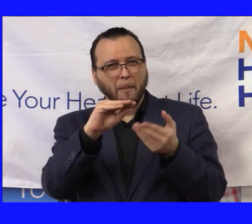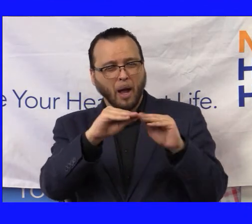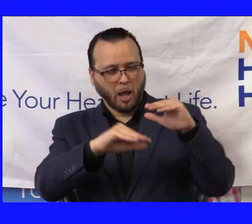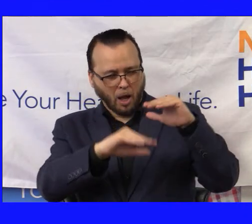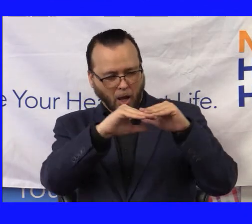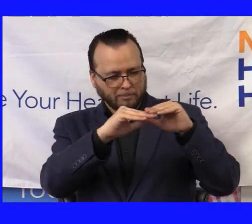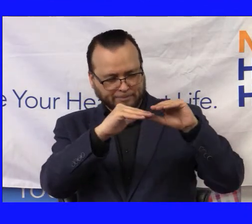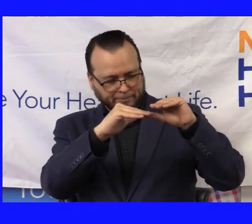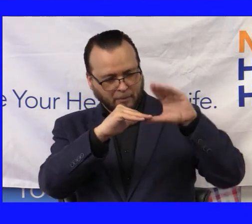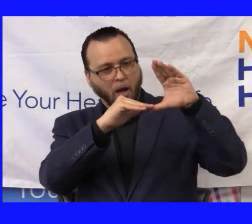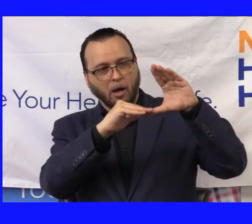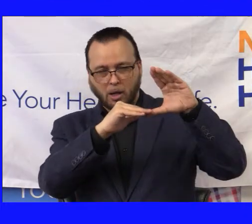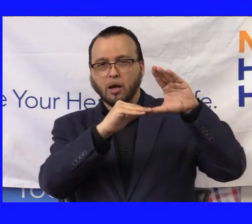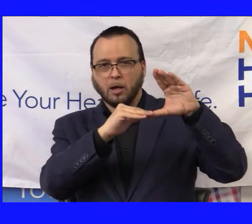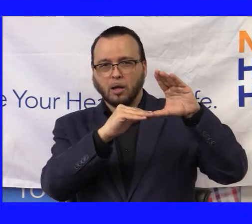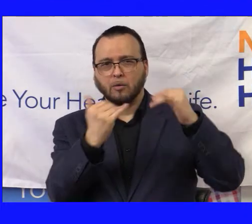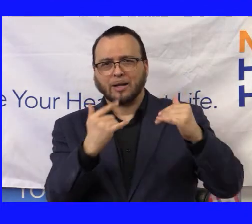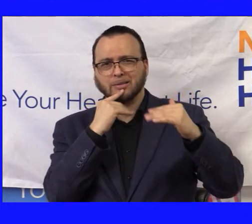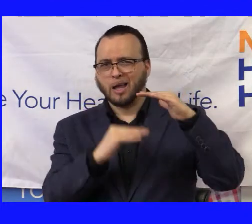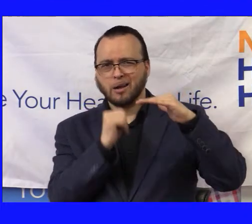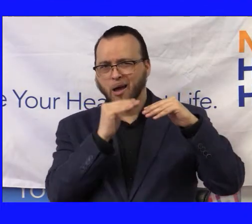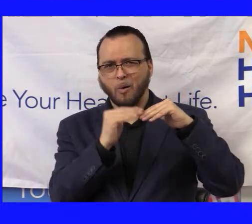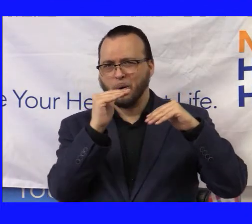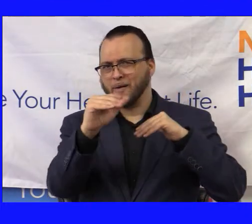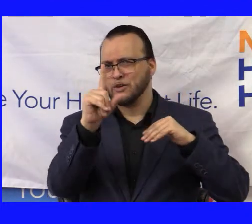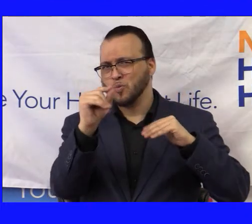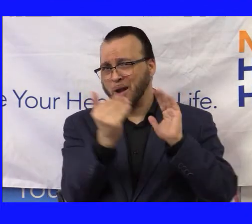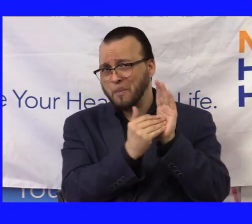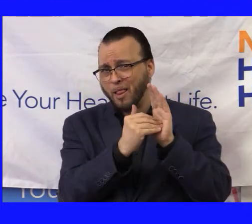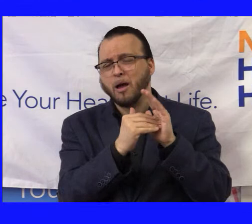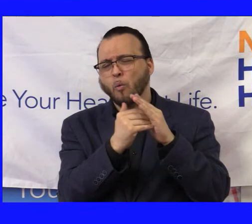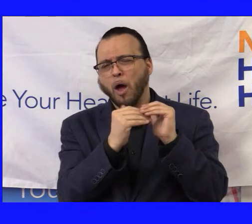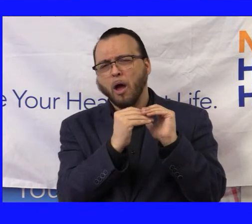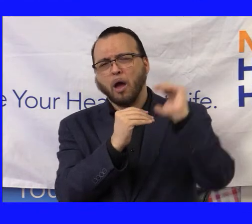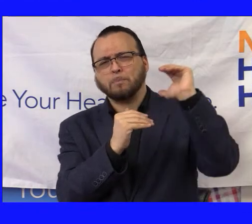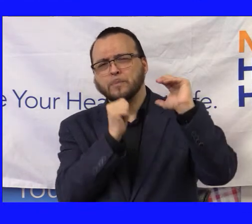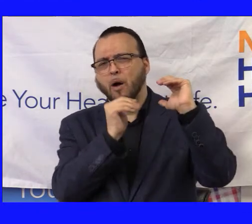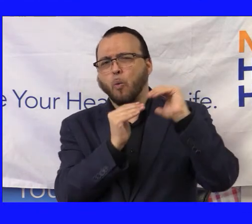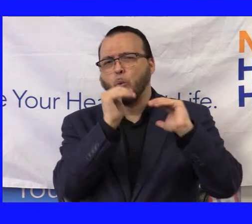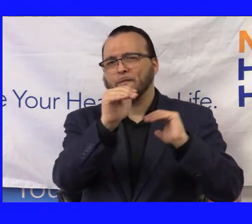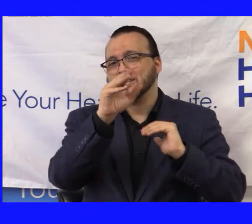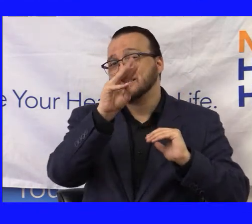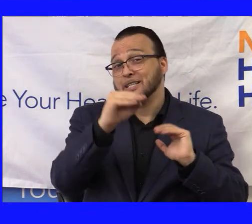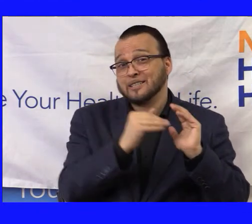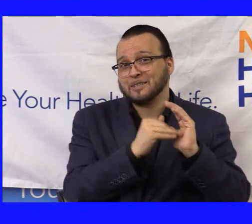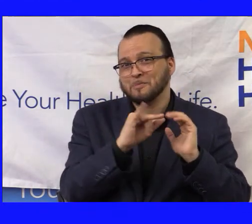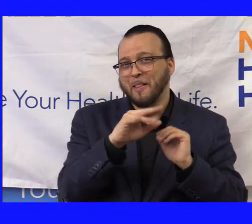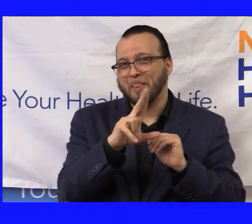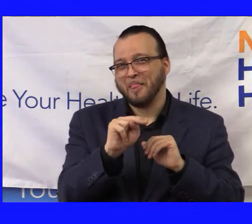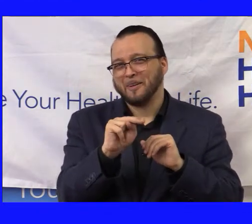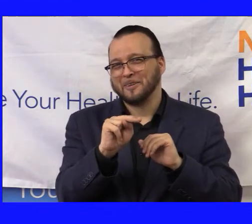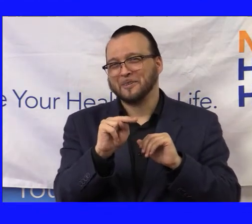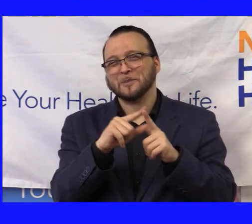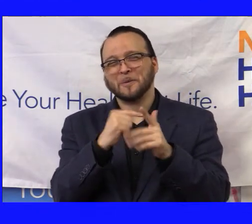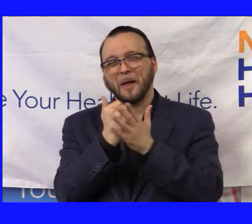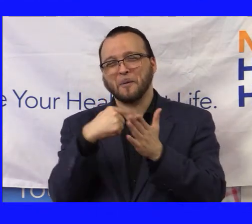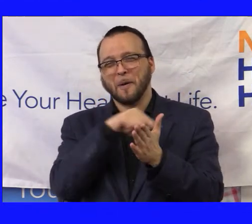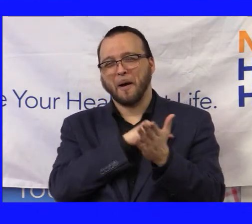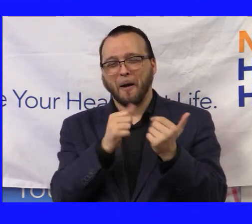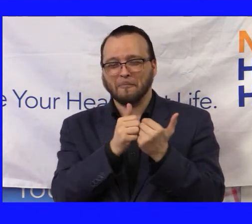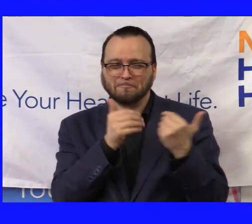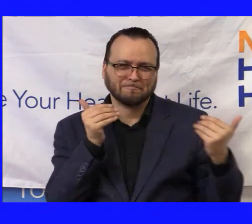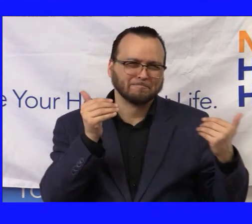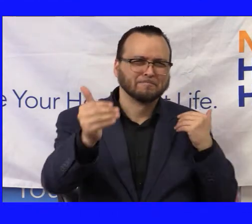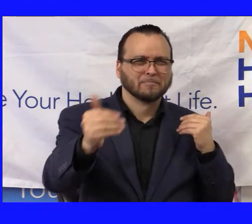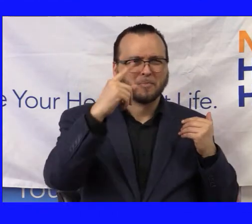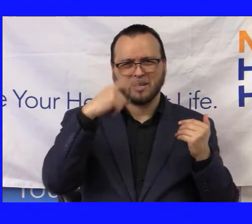money to a not to exceed of $60 million so that we can continue efforts past April, when our current $20 million will run out, and